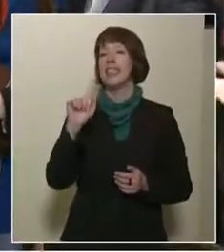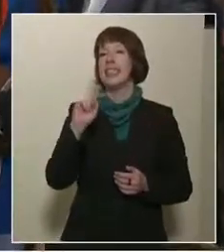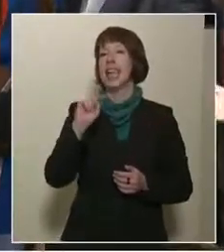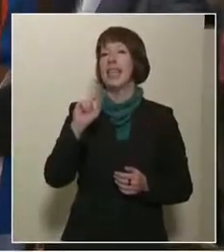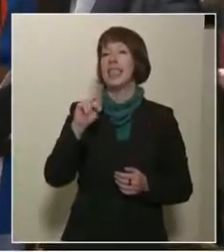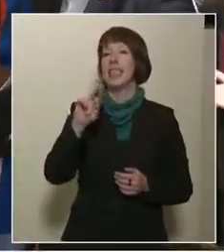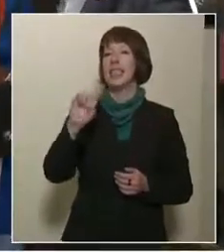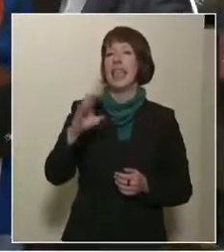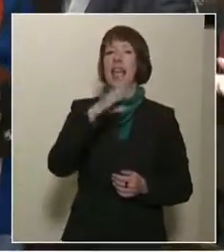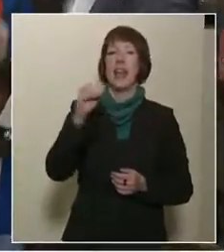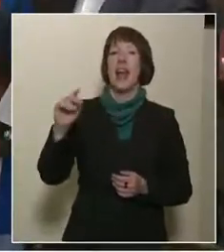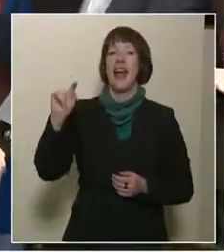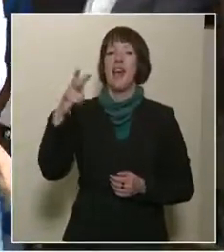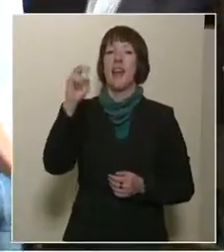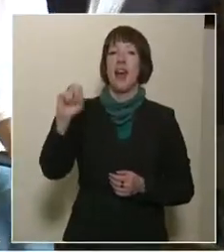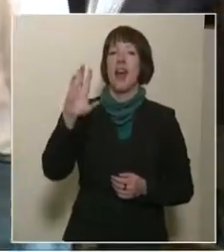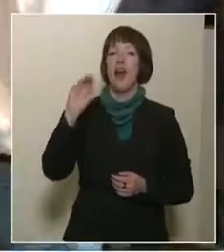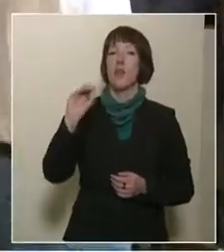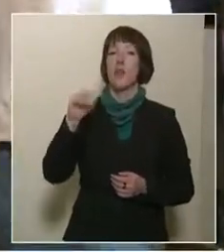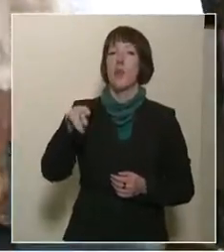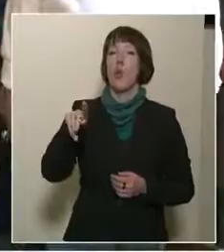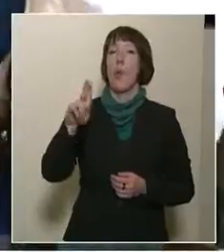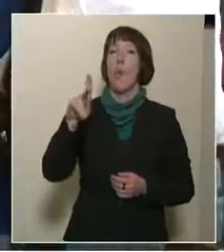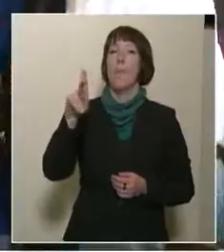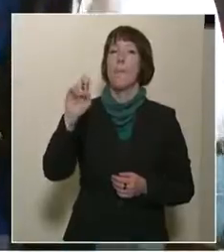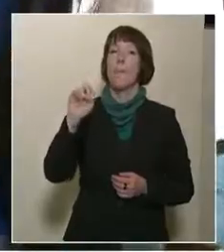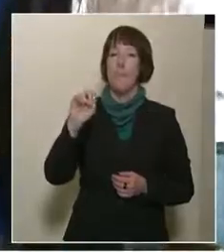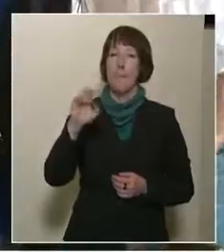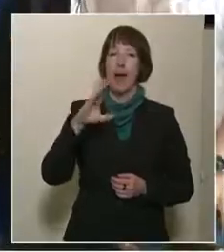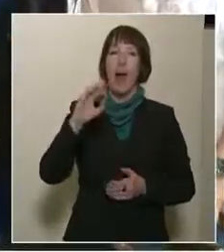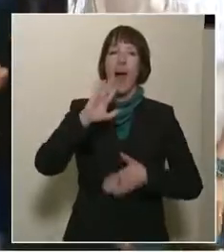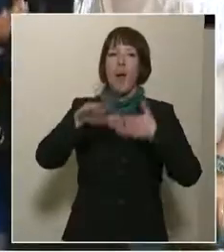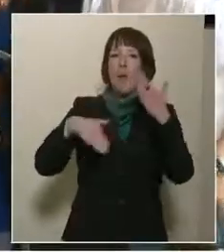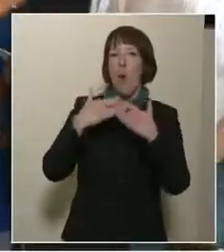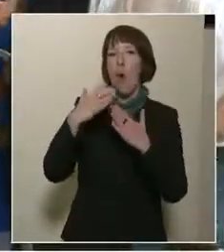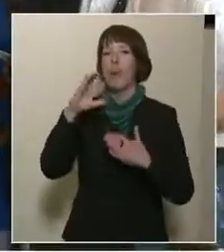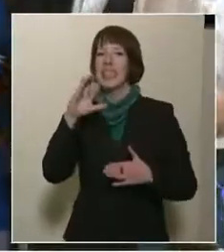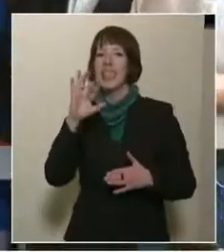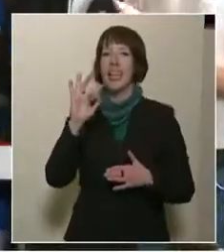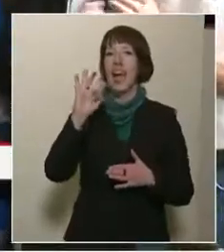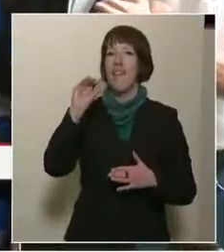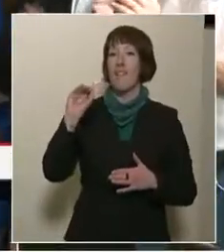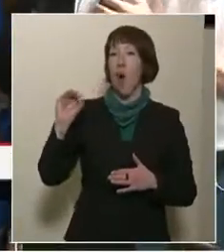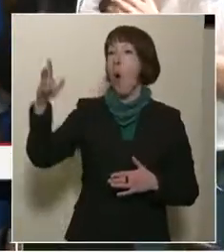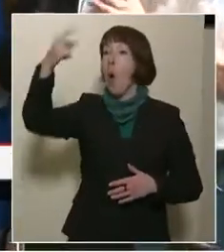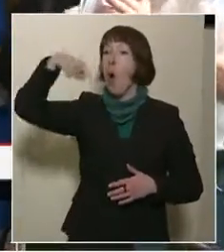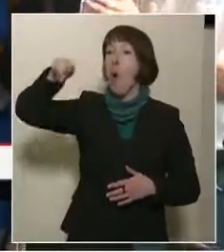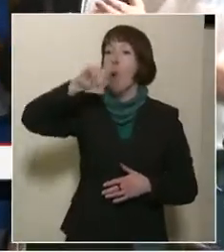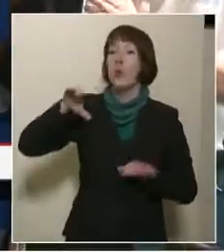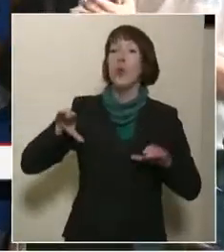the Coop. And for all the CFOs out there doing the paperwork.